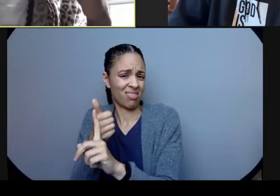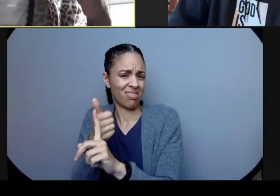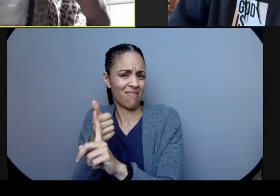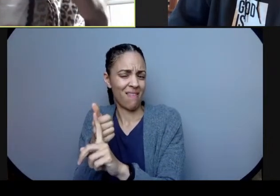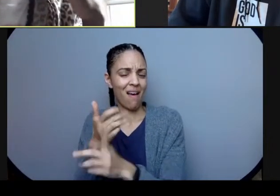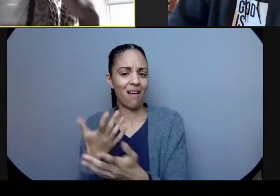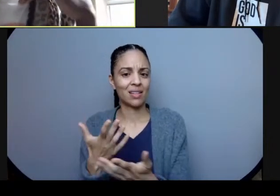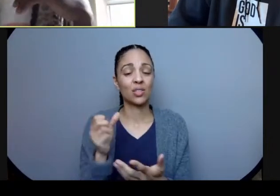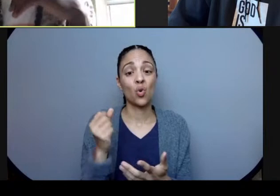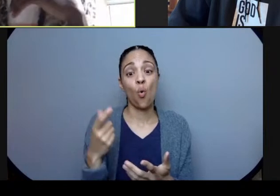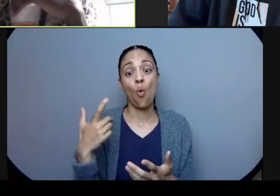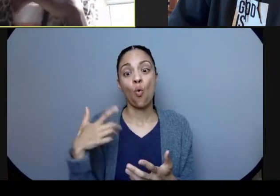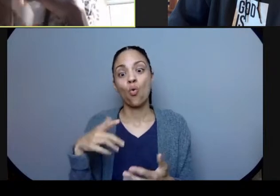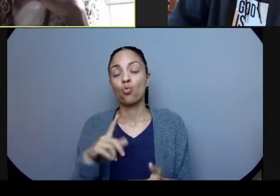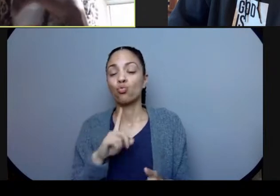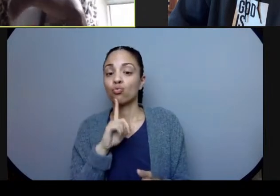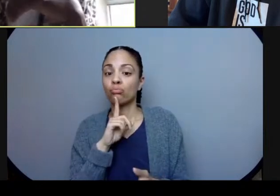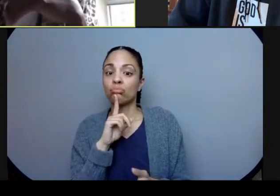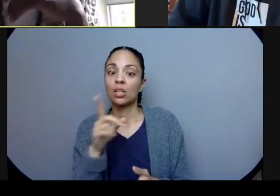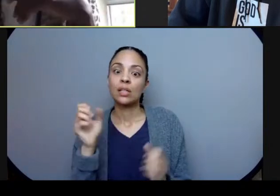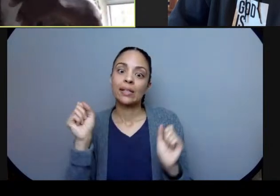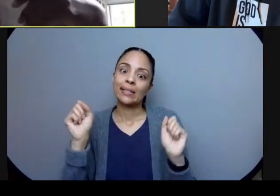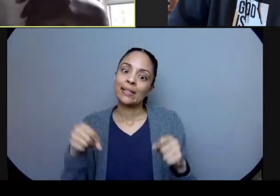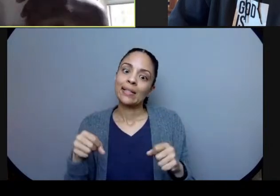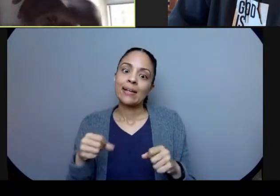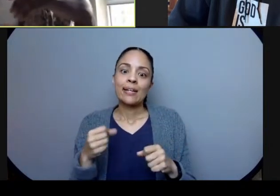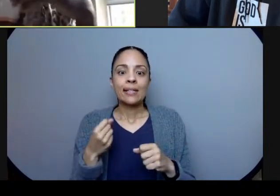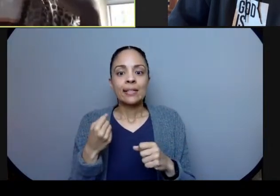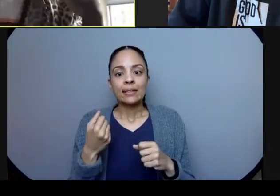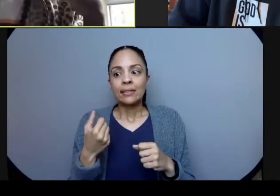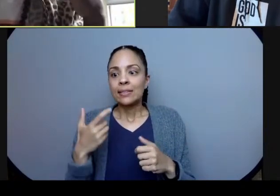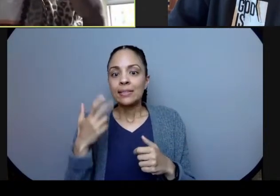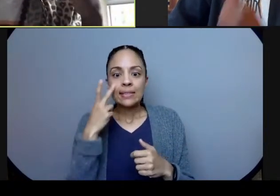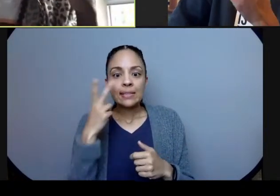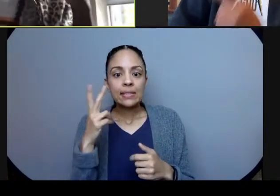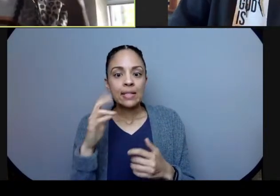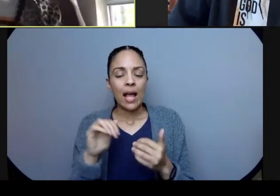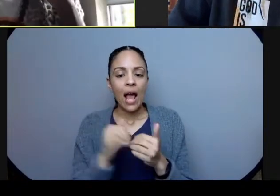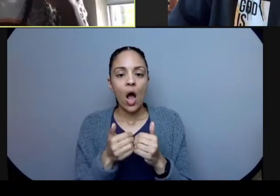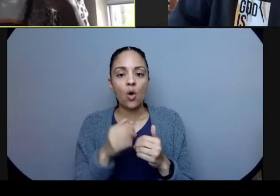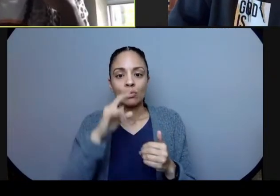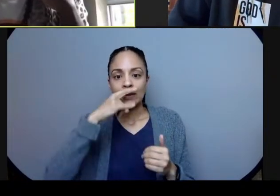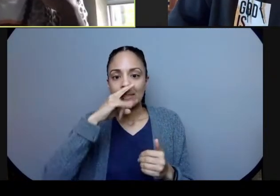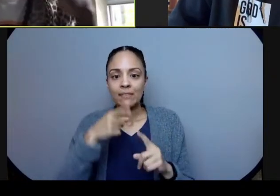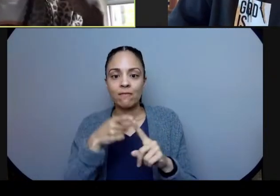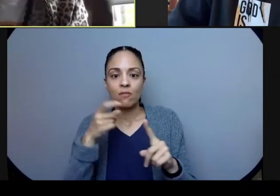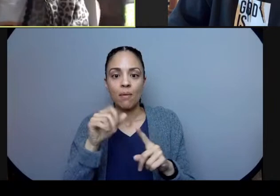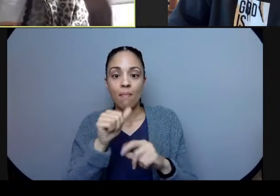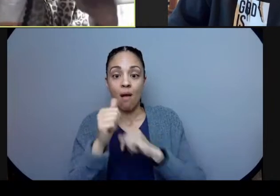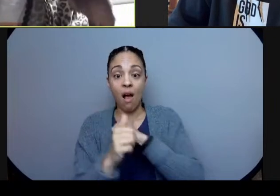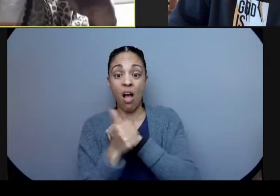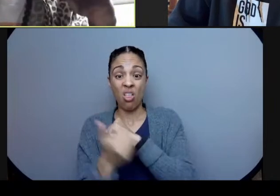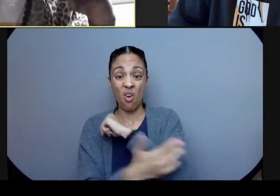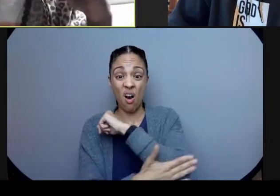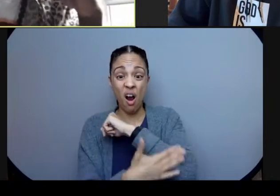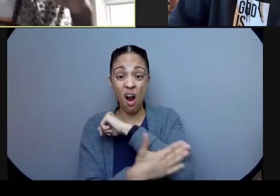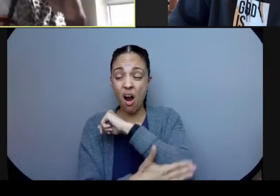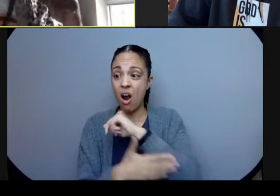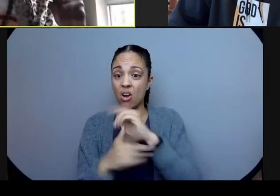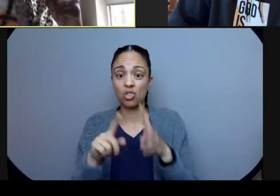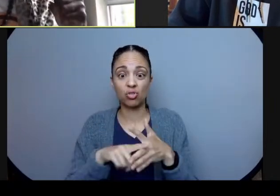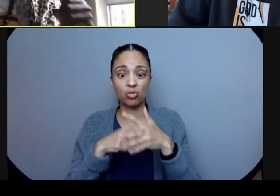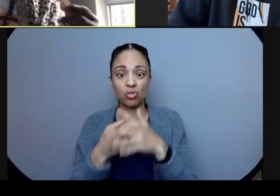volumes to these kids in other countries that they're, so they adapt to it. And it's